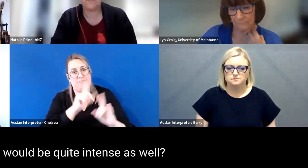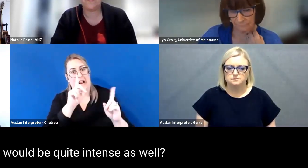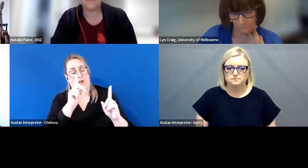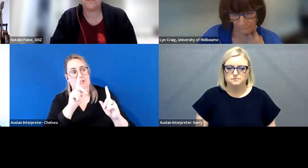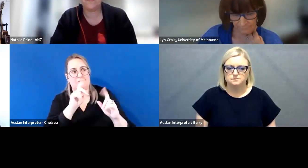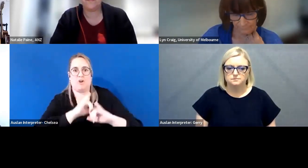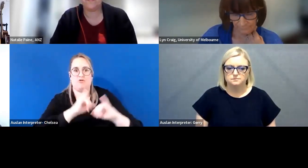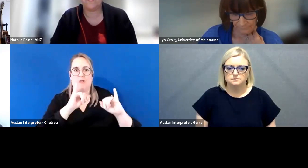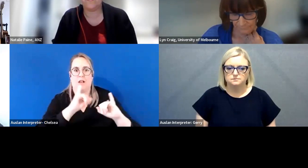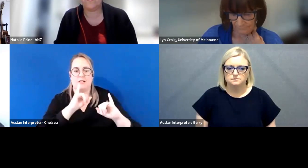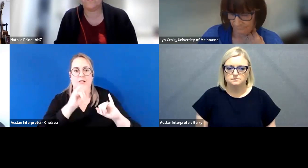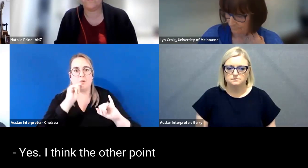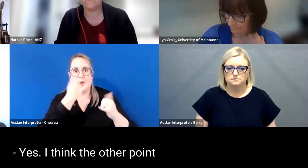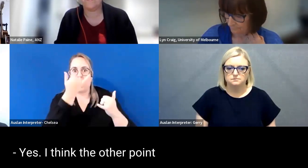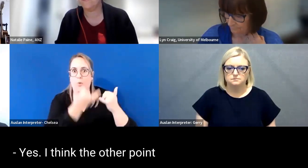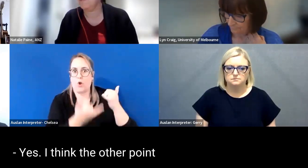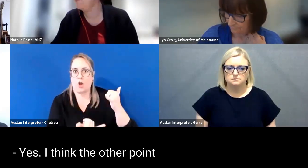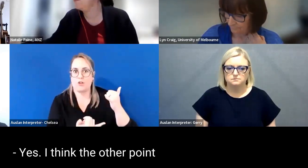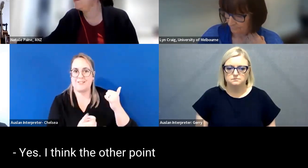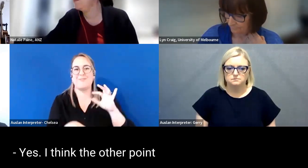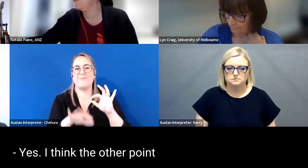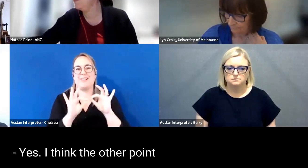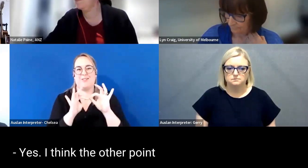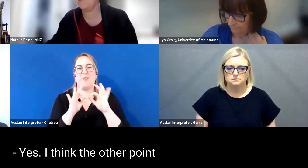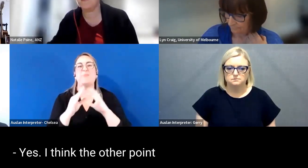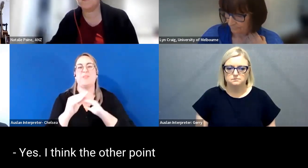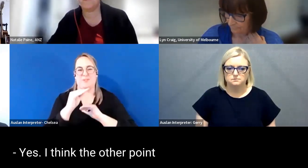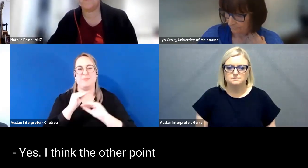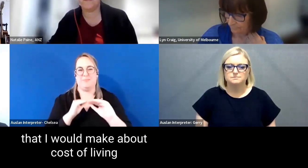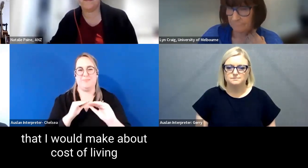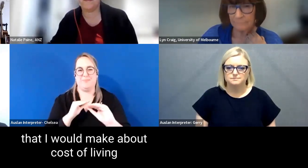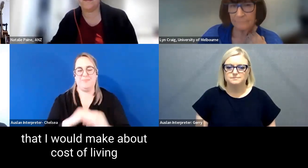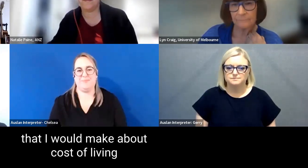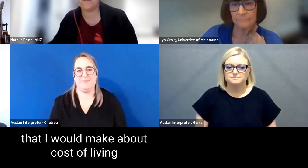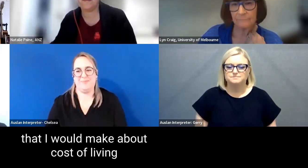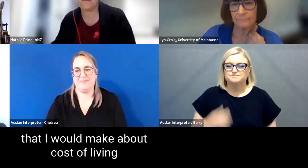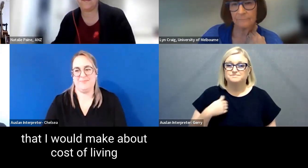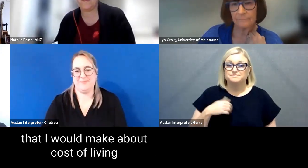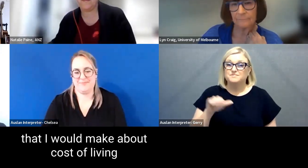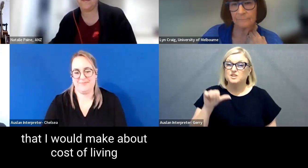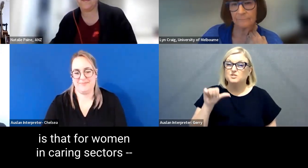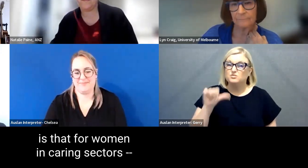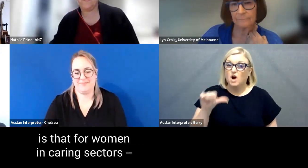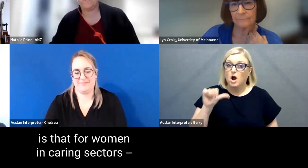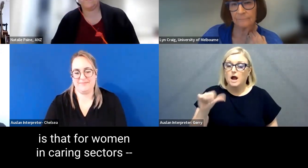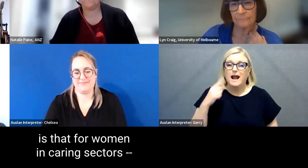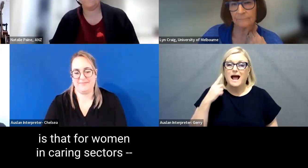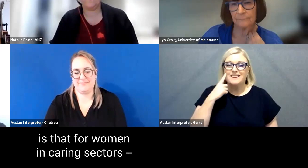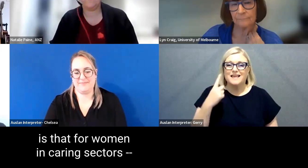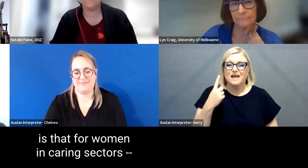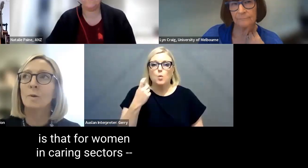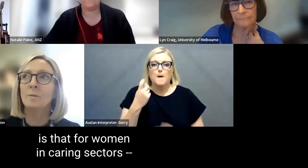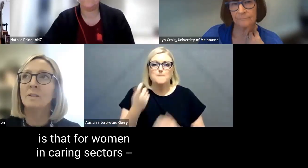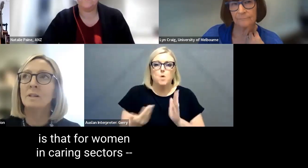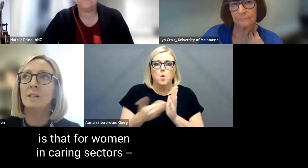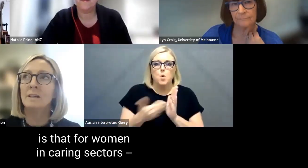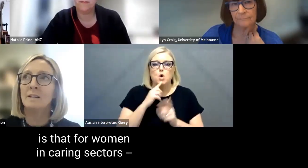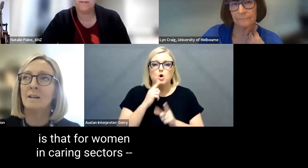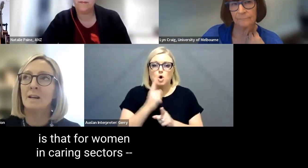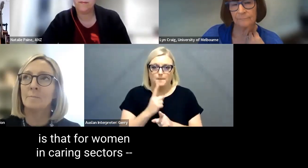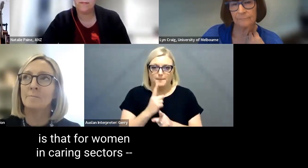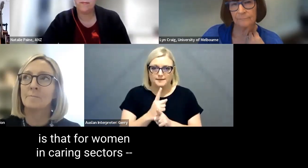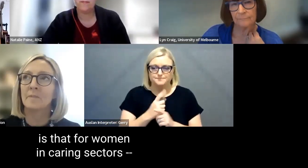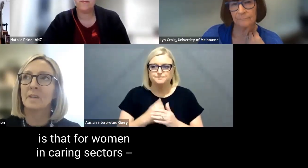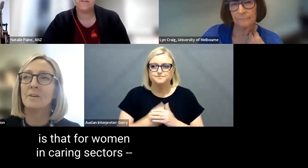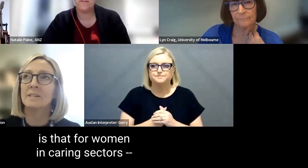as well. Yeah, I think the other point that I would make about cost of living is that for women